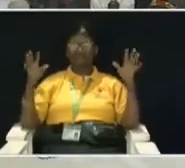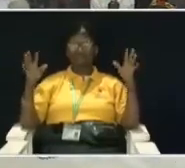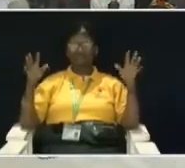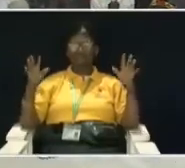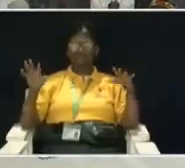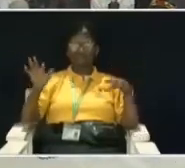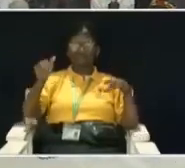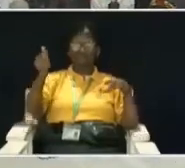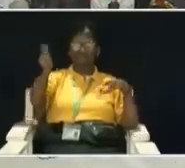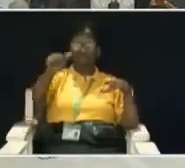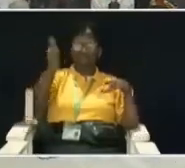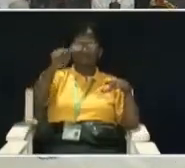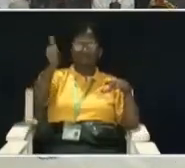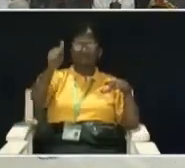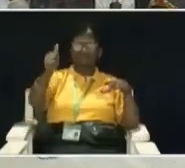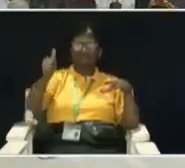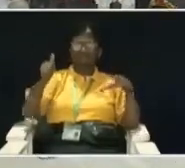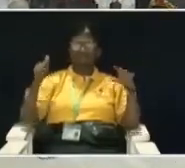Ten.